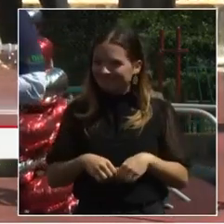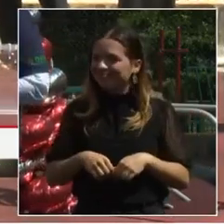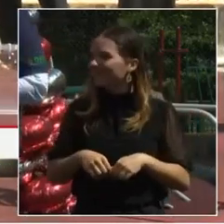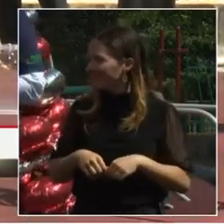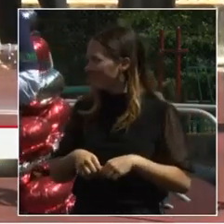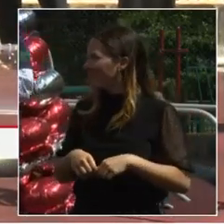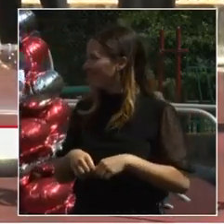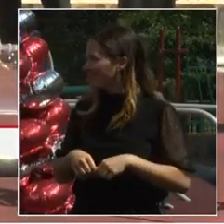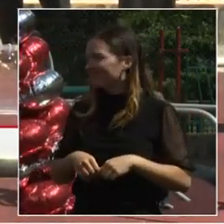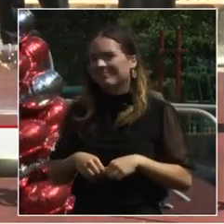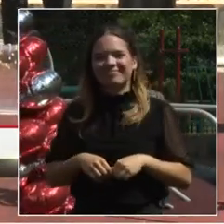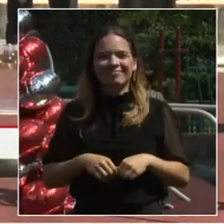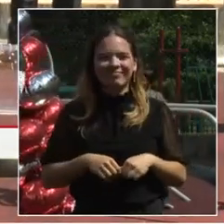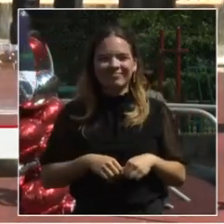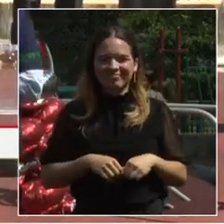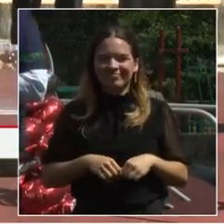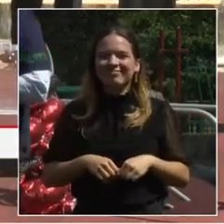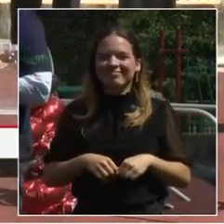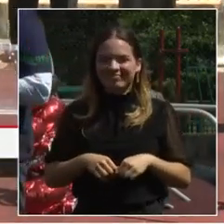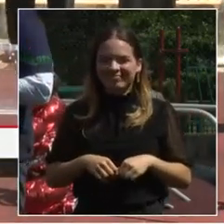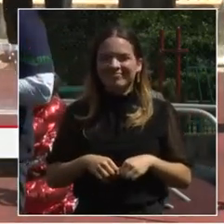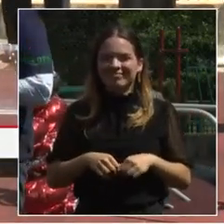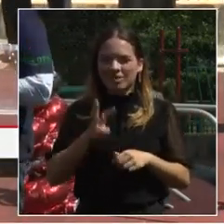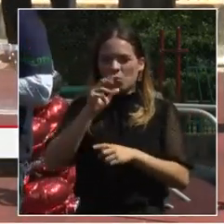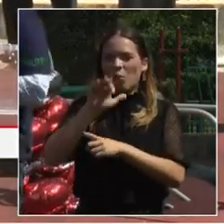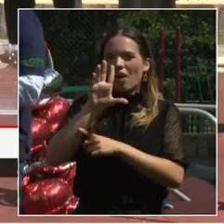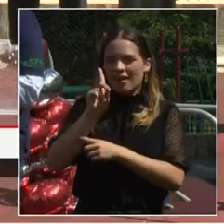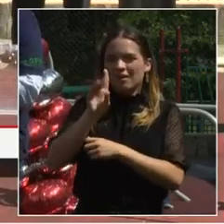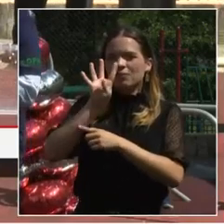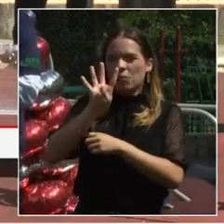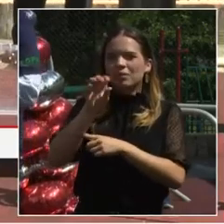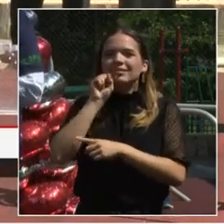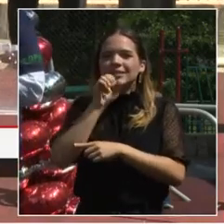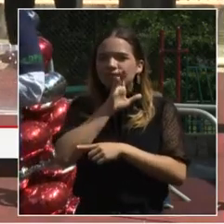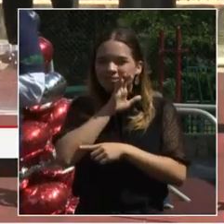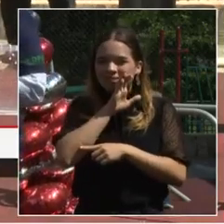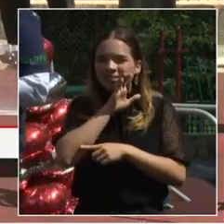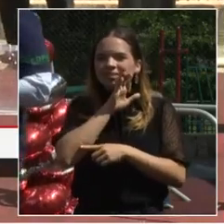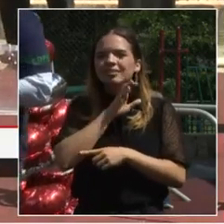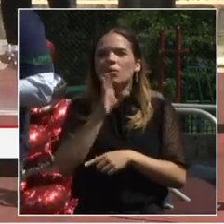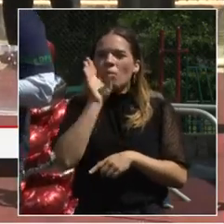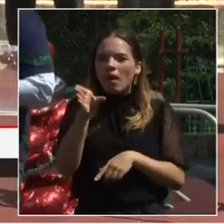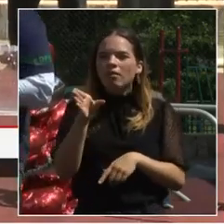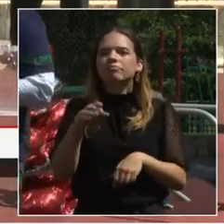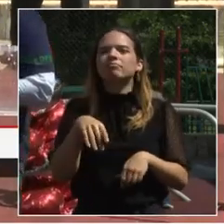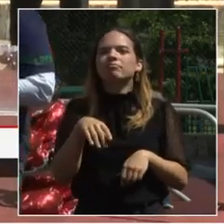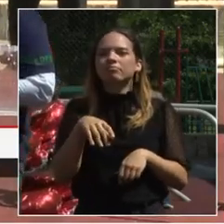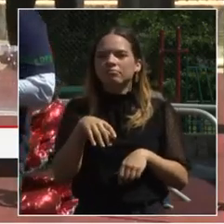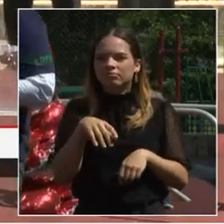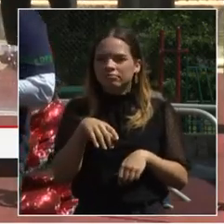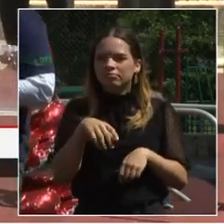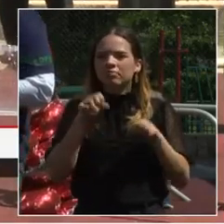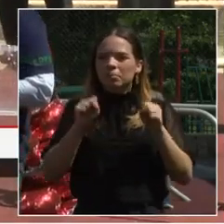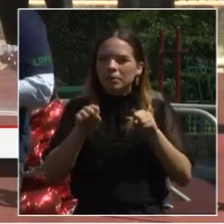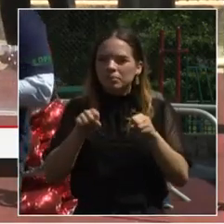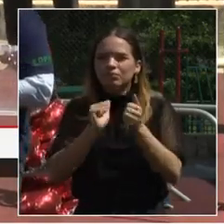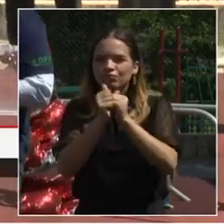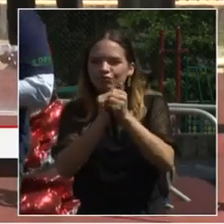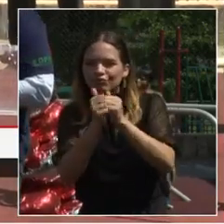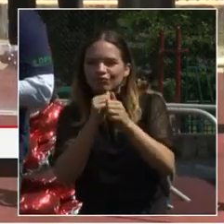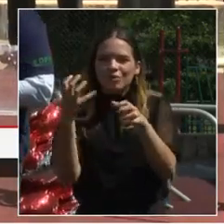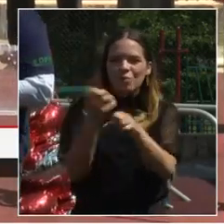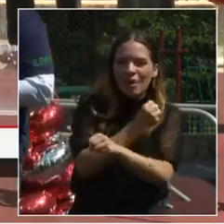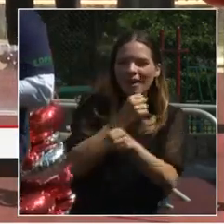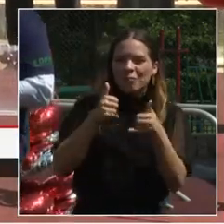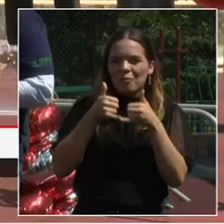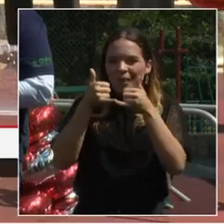it's going to be great, and I'm sure Ward 4 seniors are going to be back doing the fitness and be able to get that championship award as always.